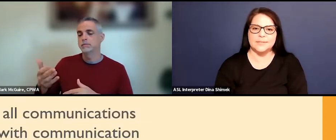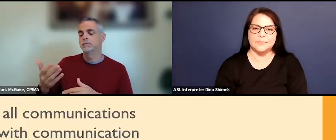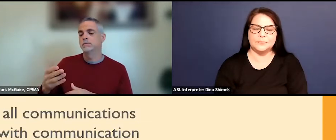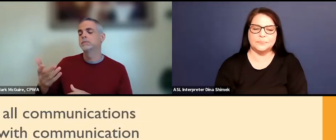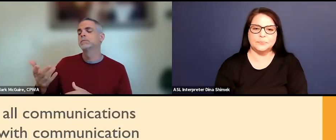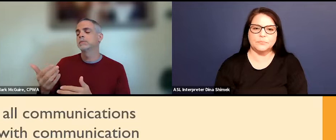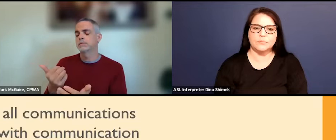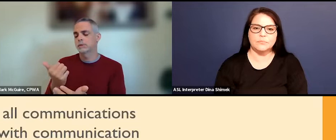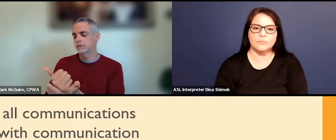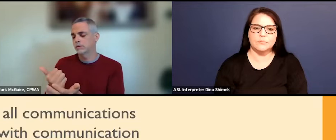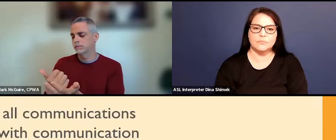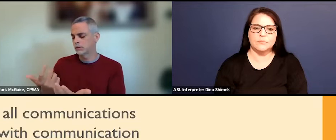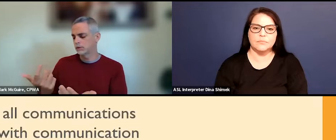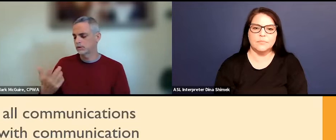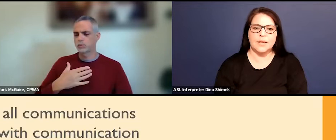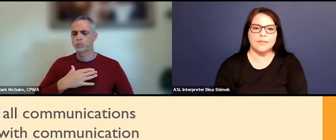Justice.